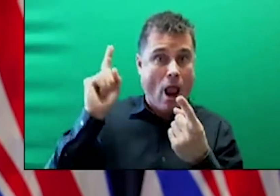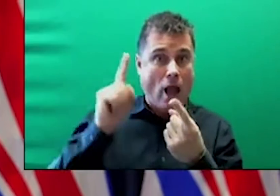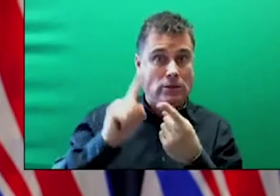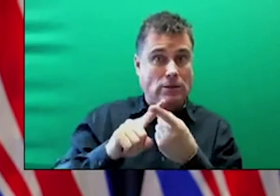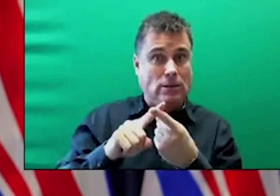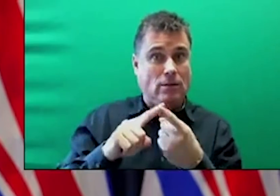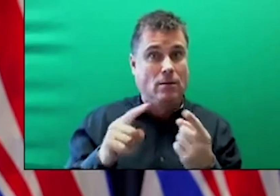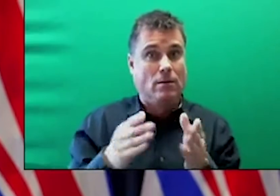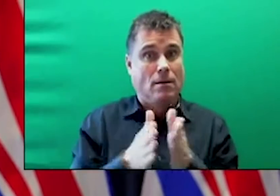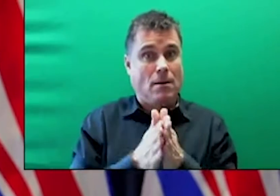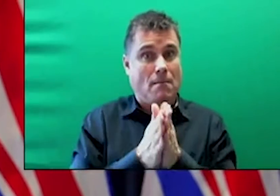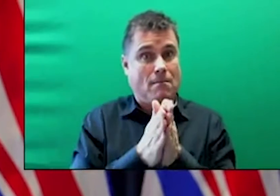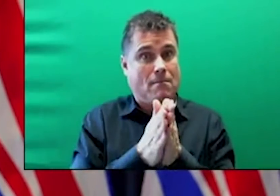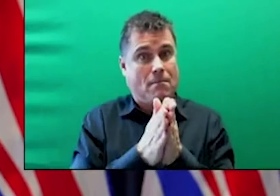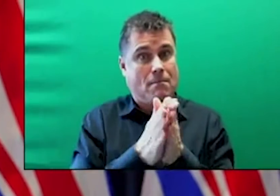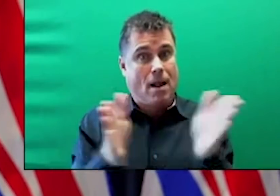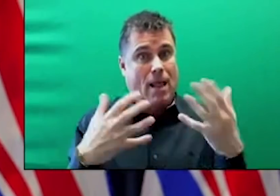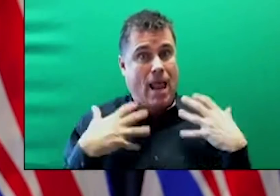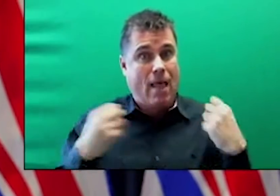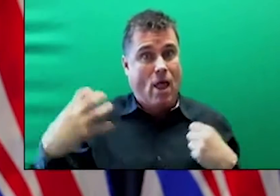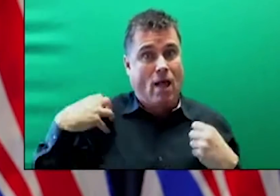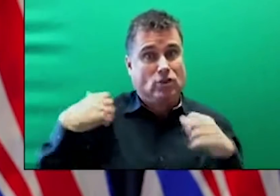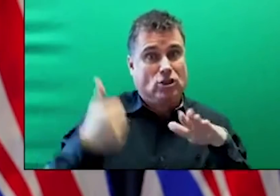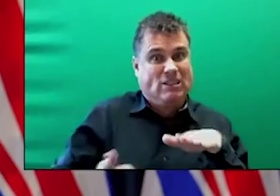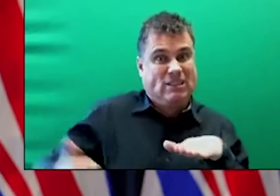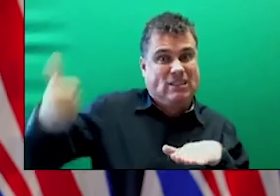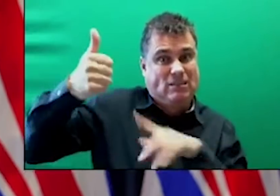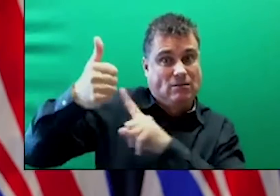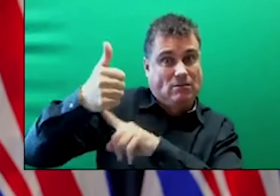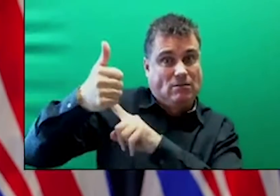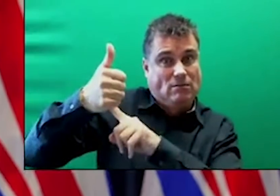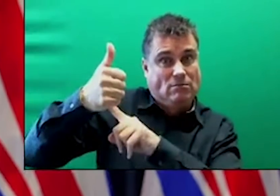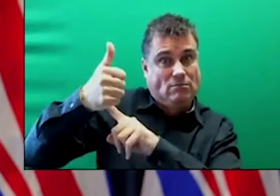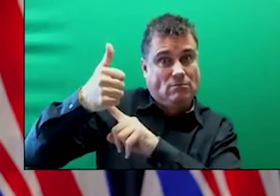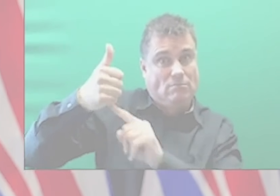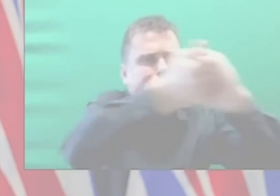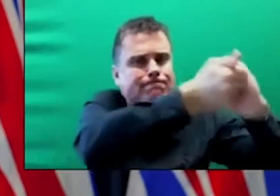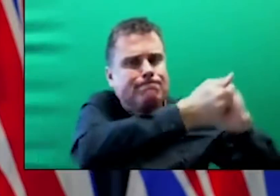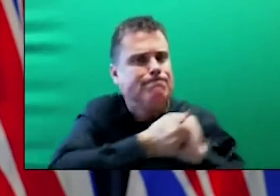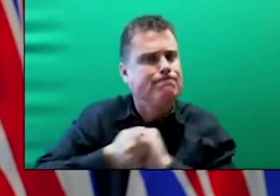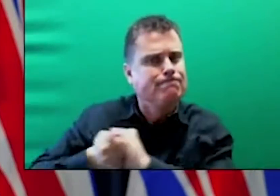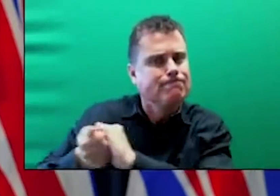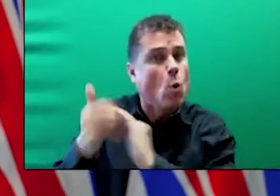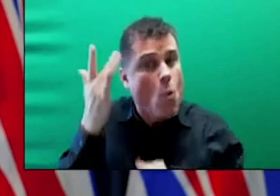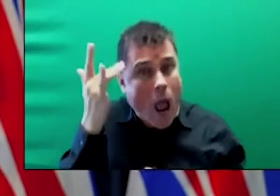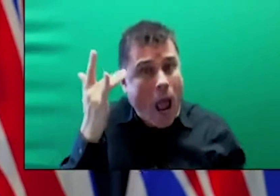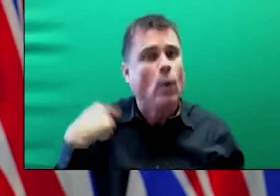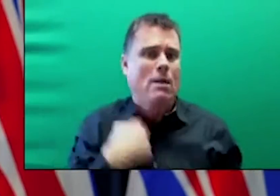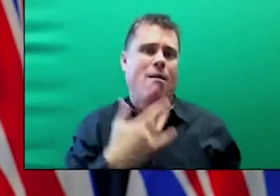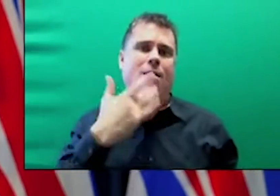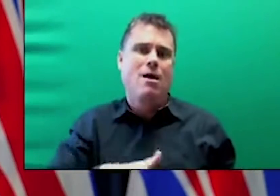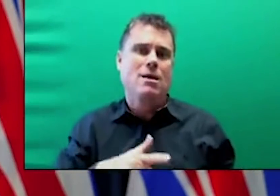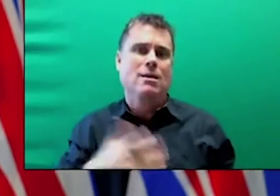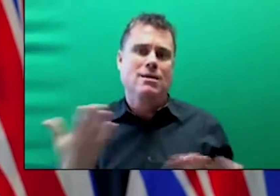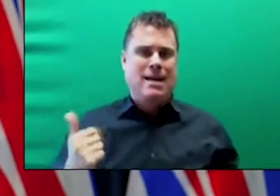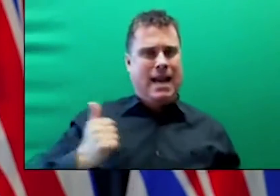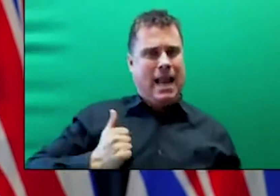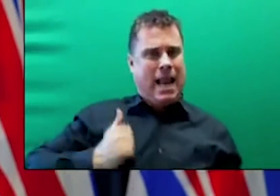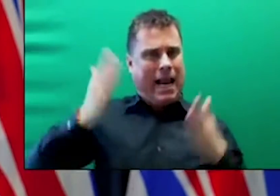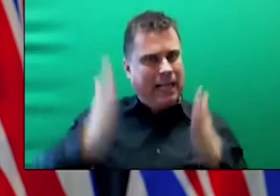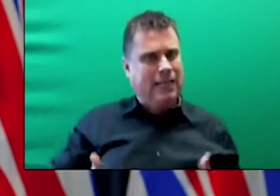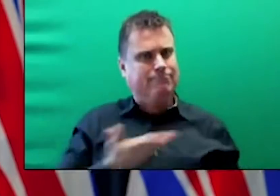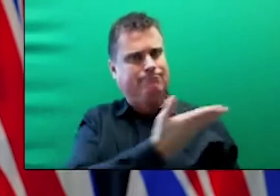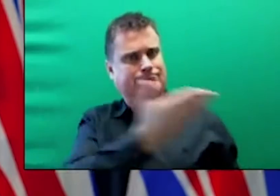for non-essential activity, you need to abide by the rules and regulations that all British Columbians are following. The Prime Minister has suggested there are new